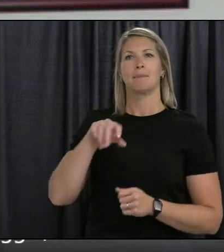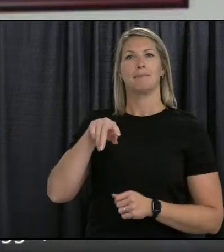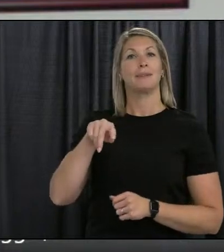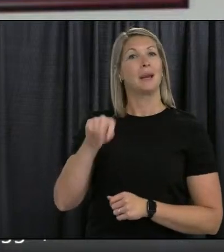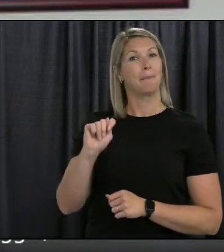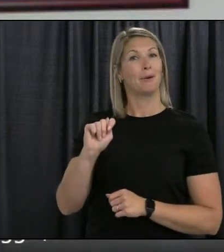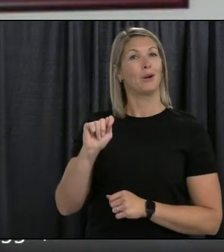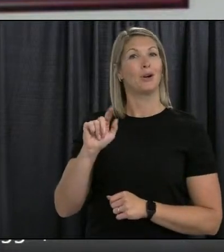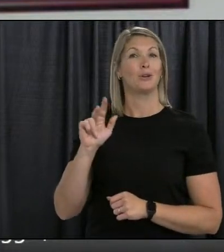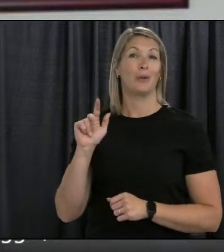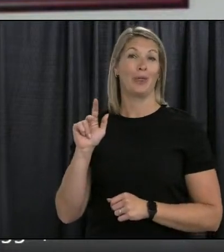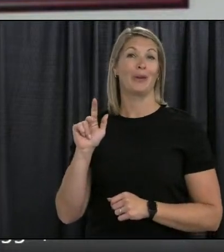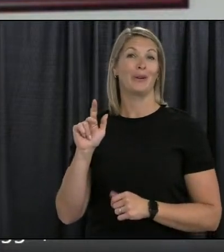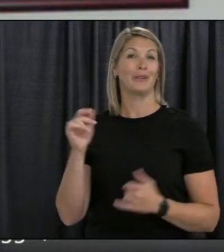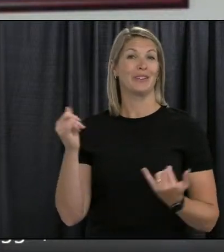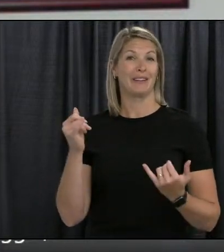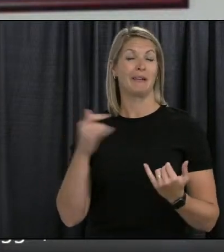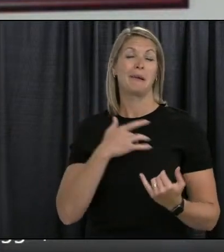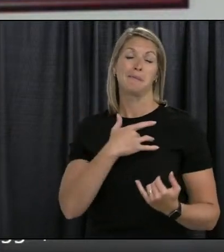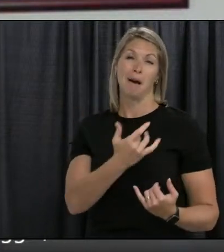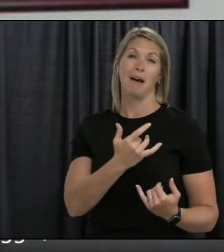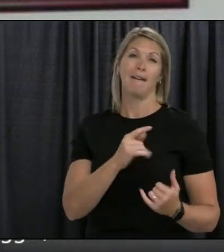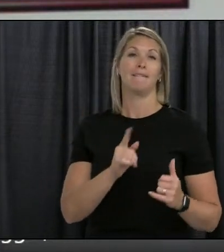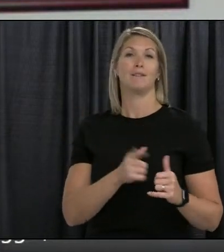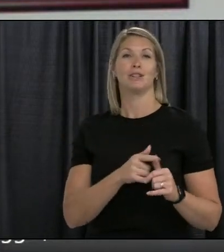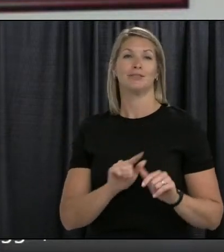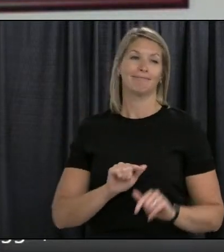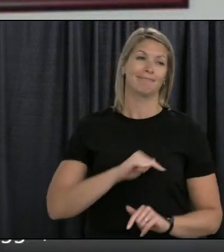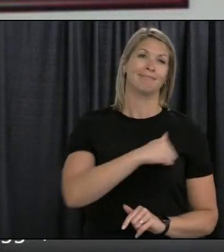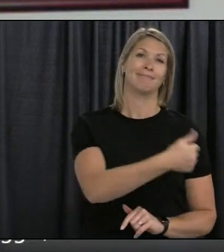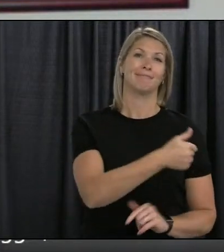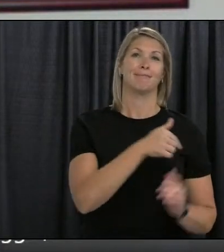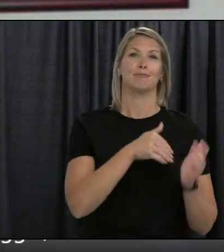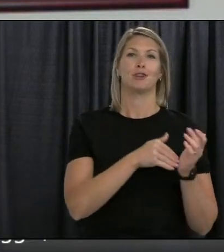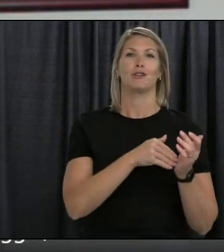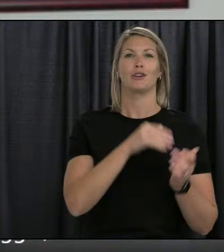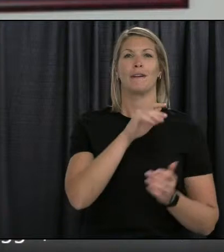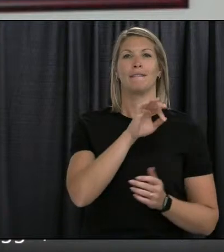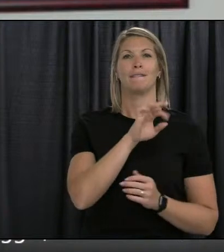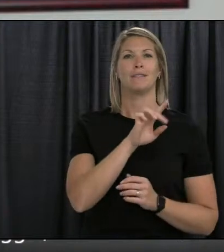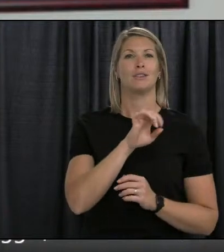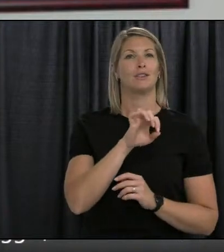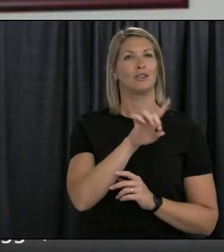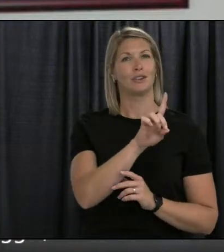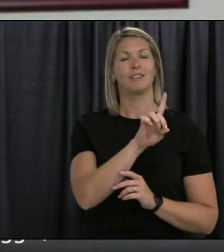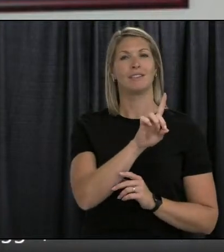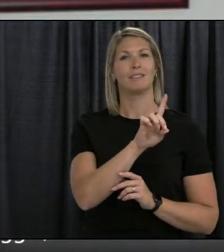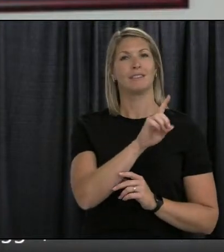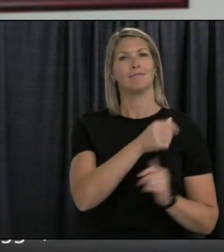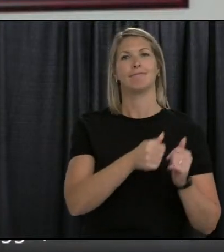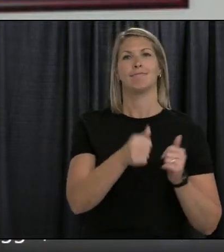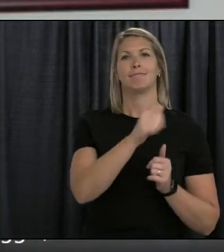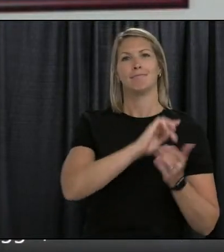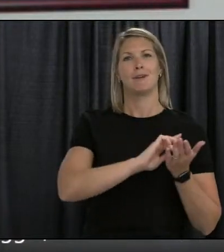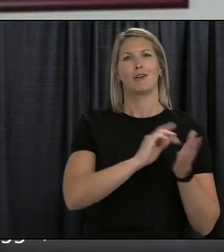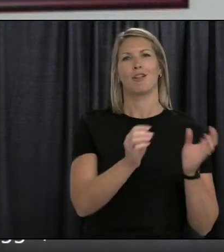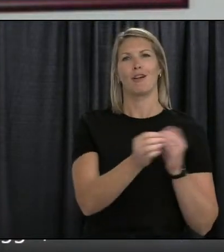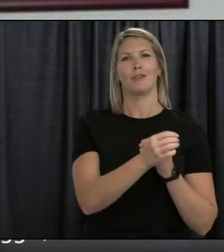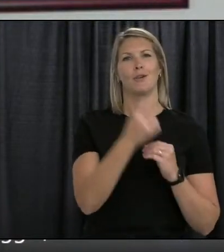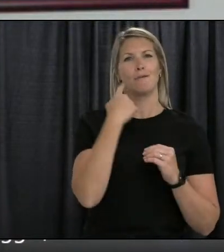is usual, I'll turn the floor over to Dr. Fitzgerald, our Chief Medical Officer of Health, for her update on